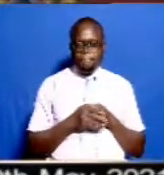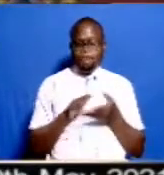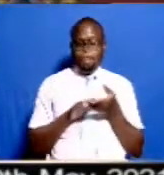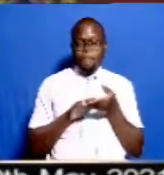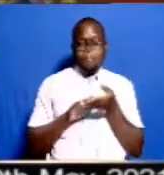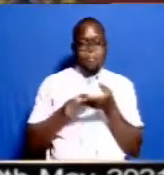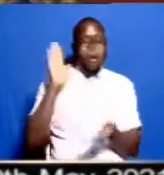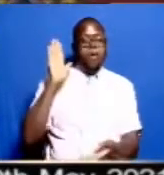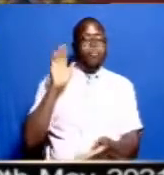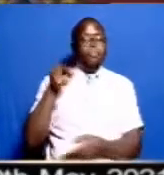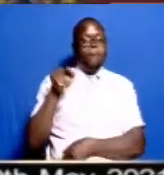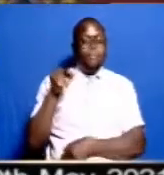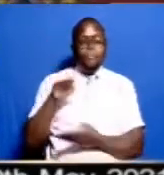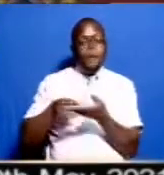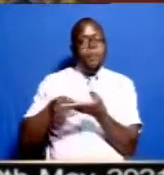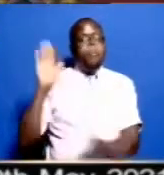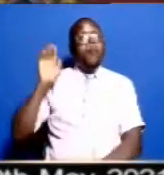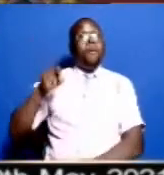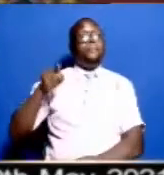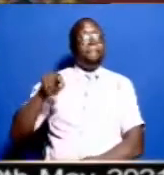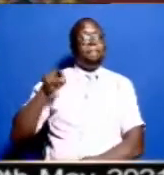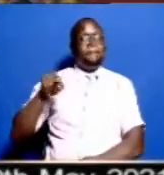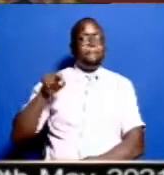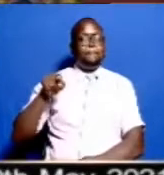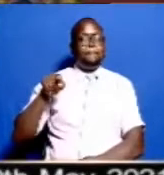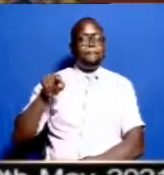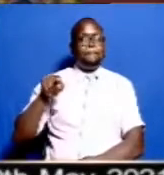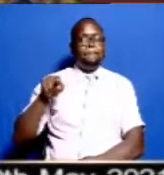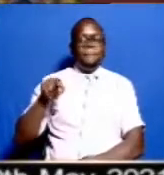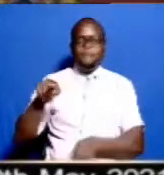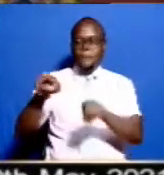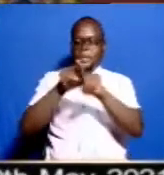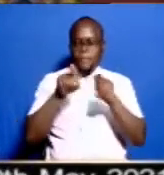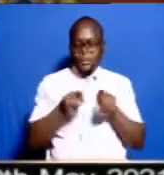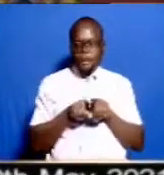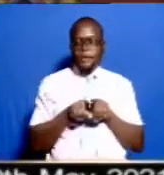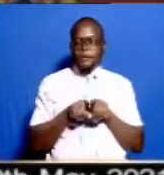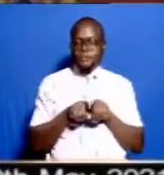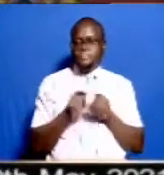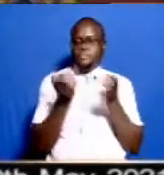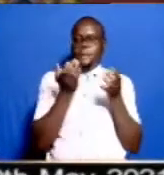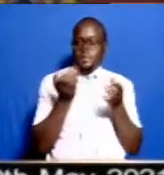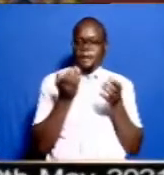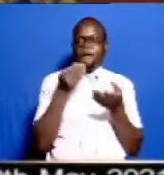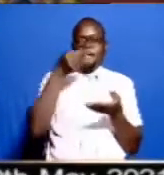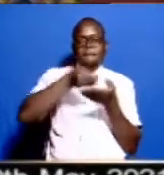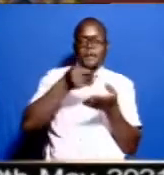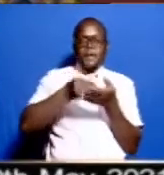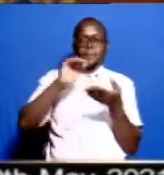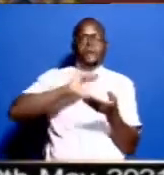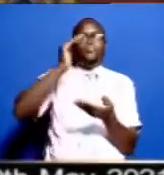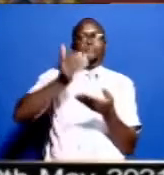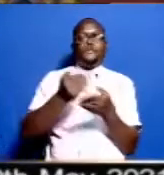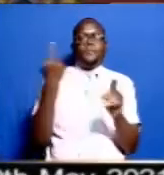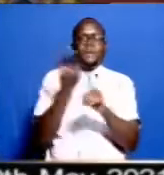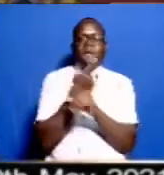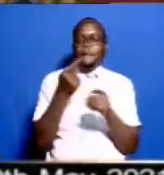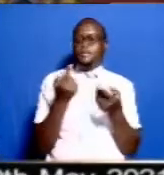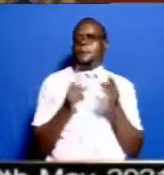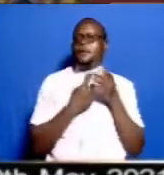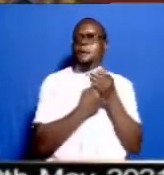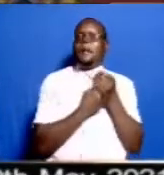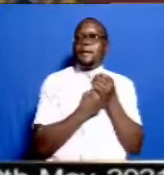Furthermore, Madam Speaker, it is also to receive financial resources from different partners